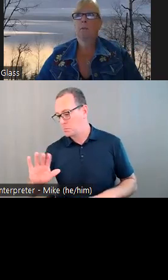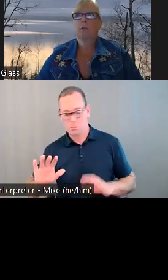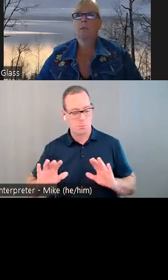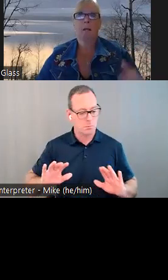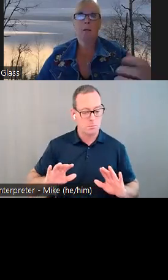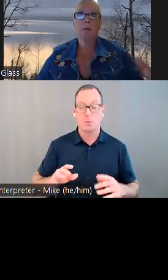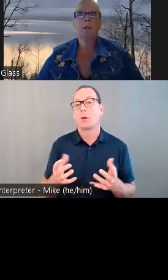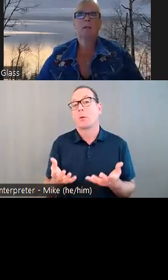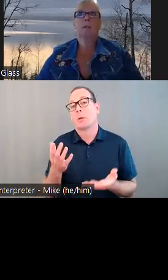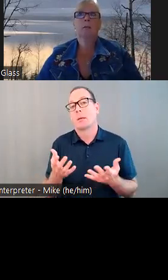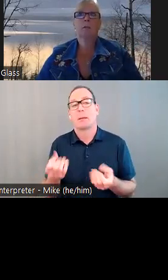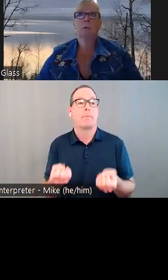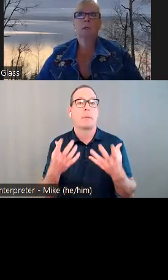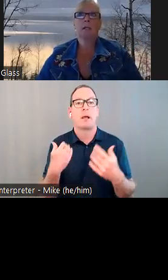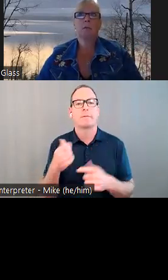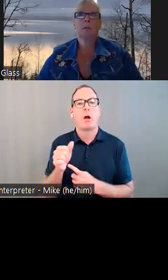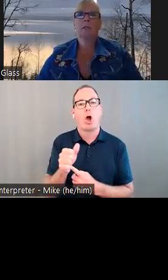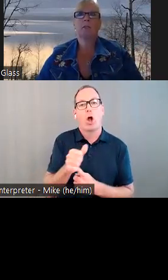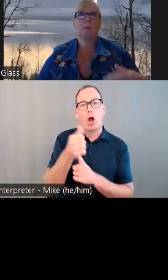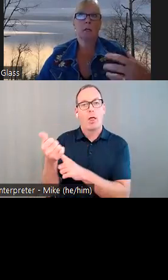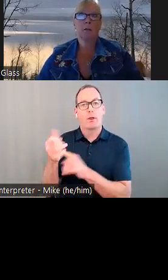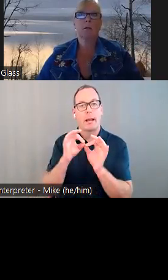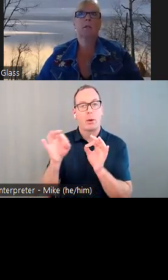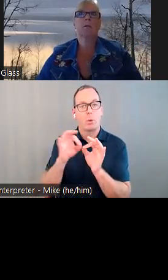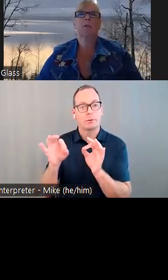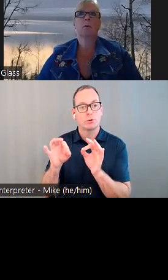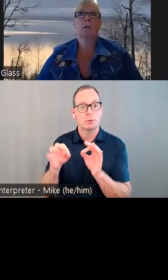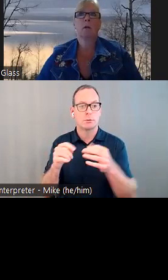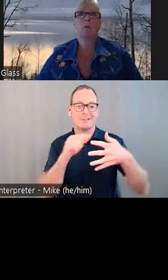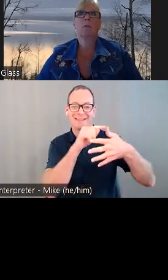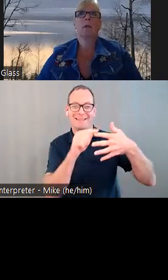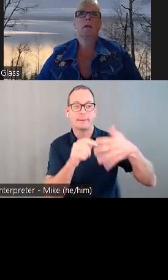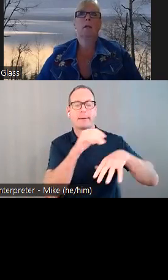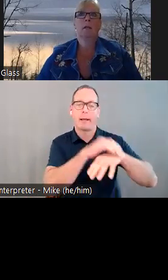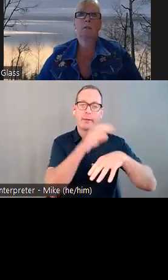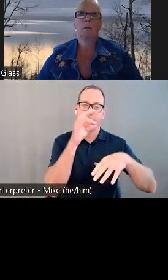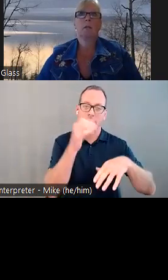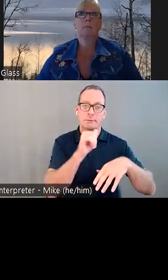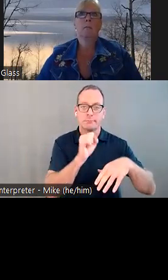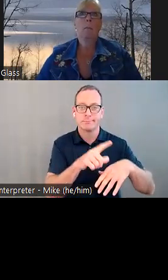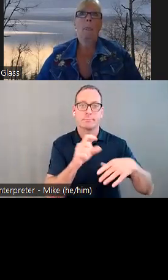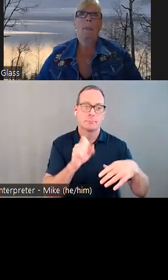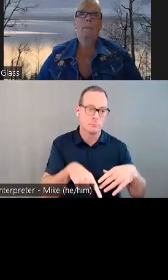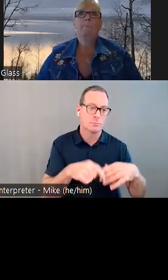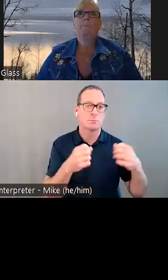learners with the other language spoken at last workplace or other language spoken at home and so on.